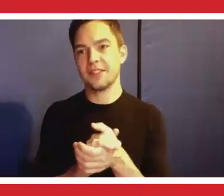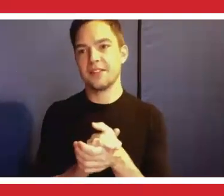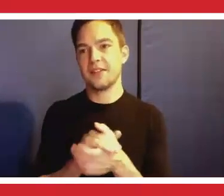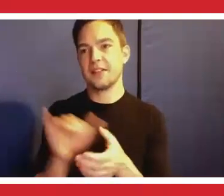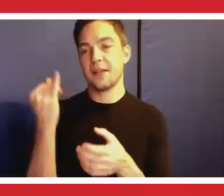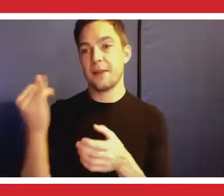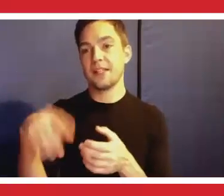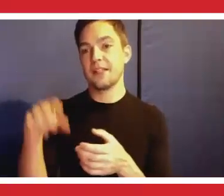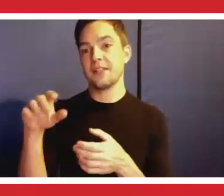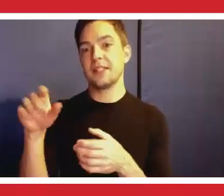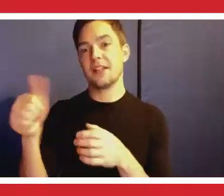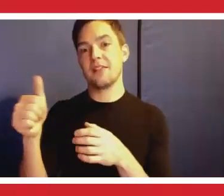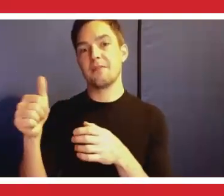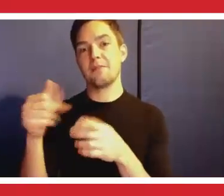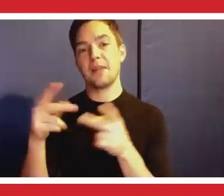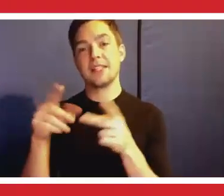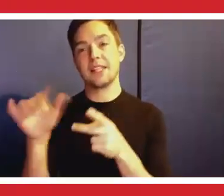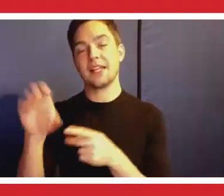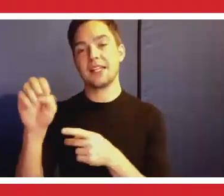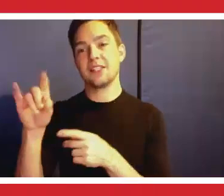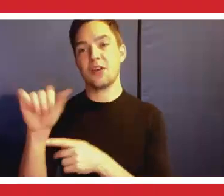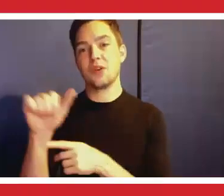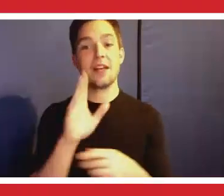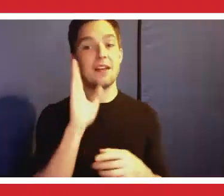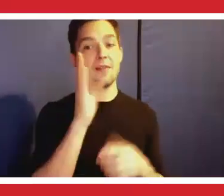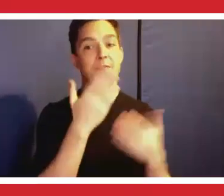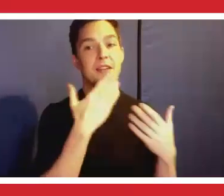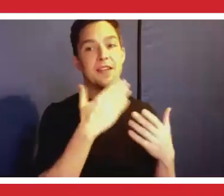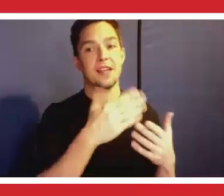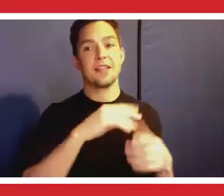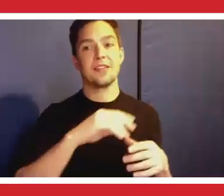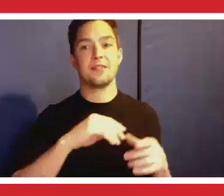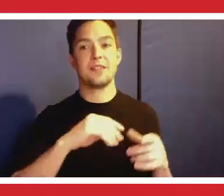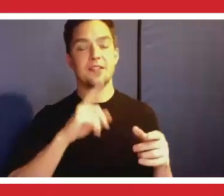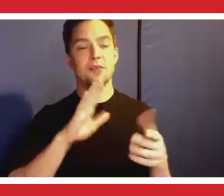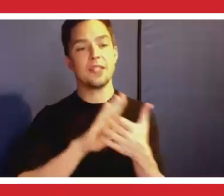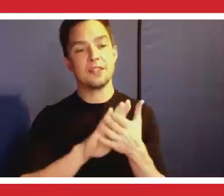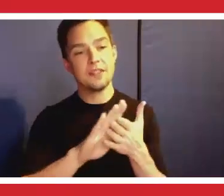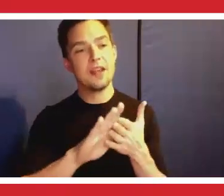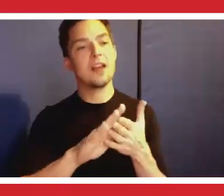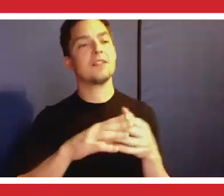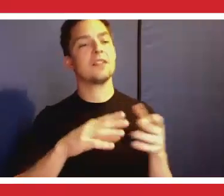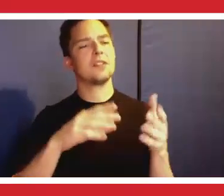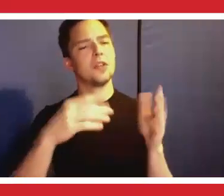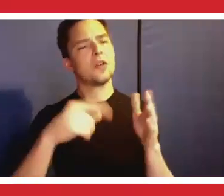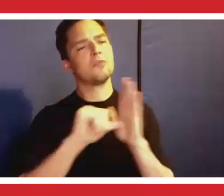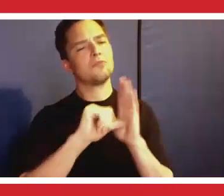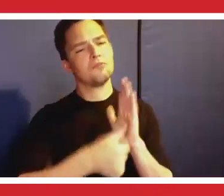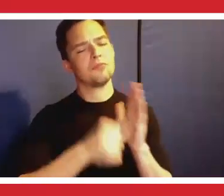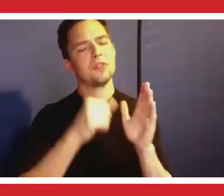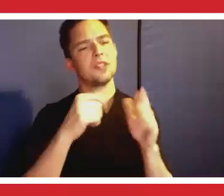Estonia. So thank you, Ella. I think that's really nice to pull out four sort of trends that were, not